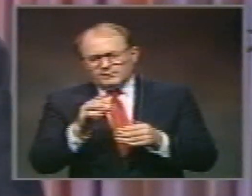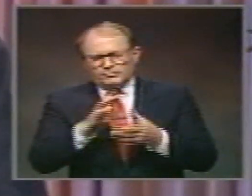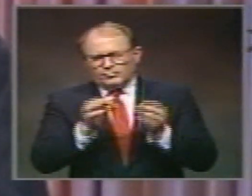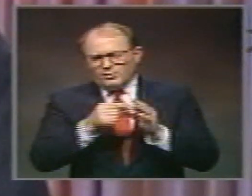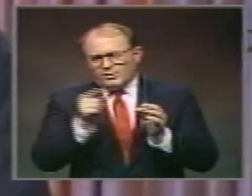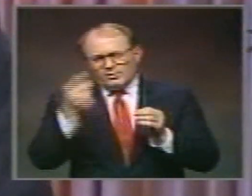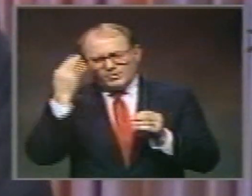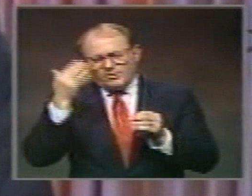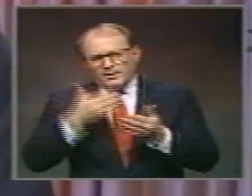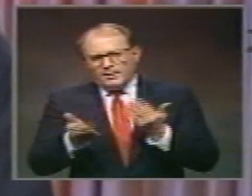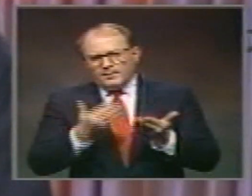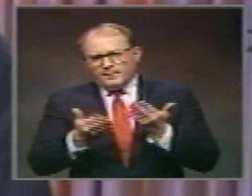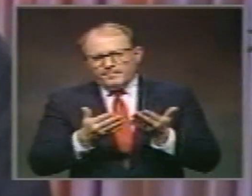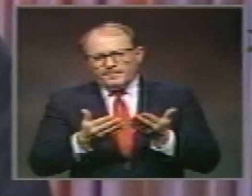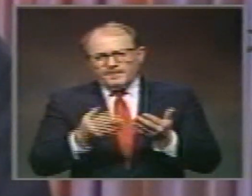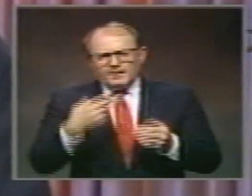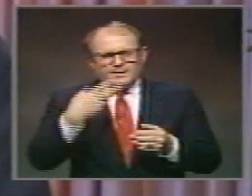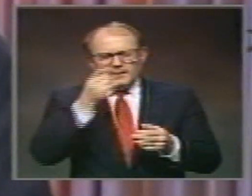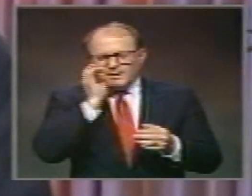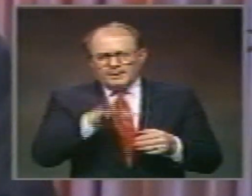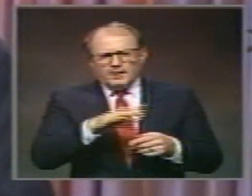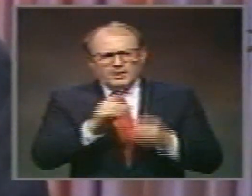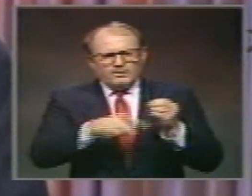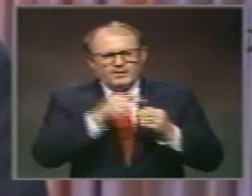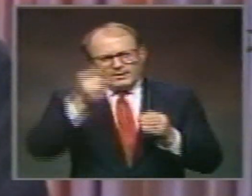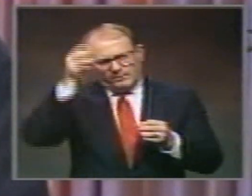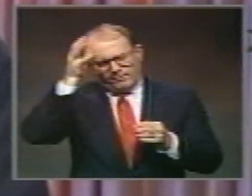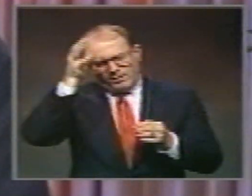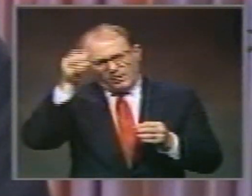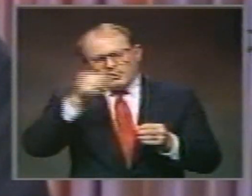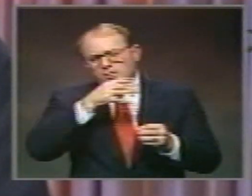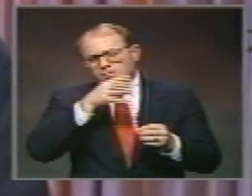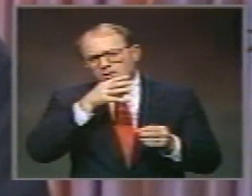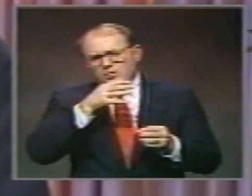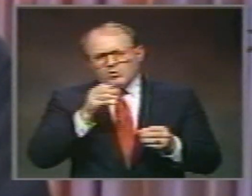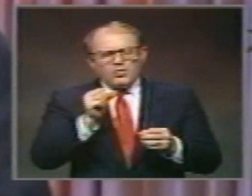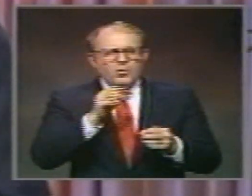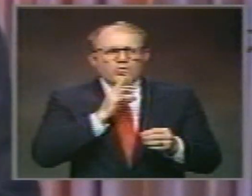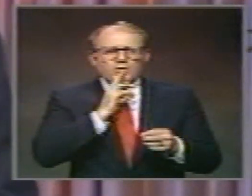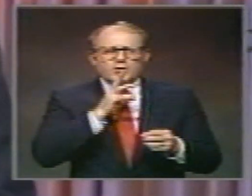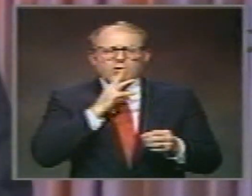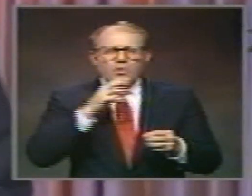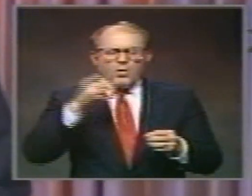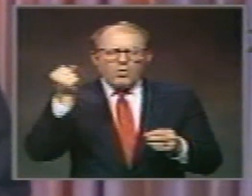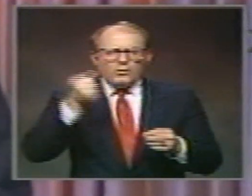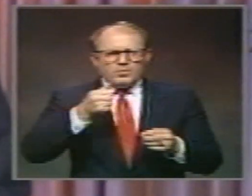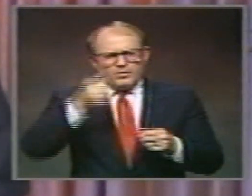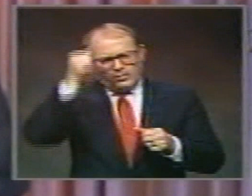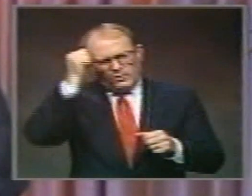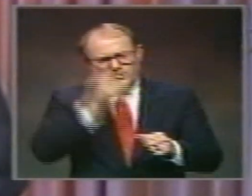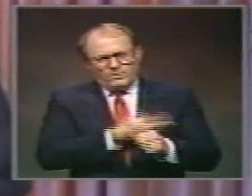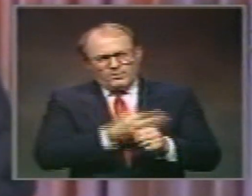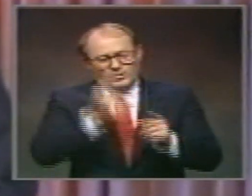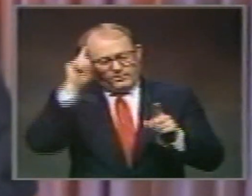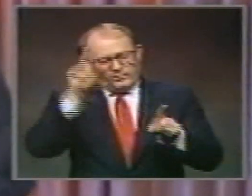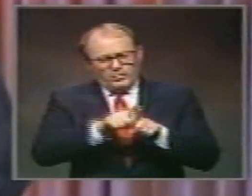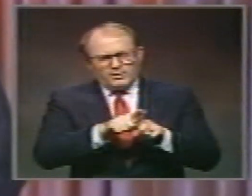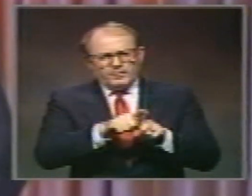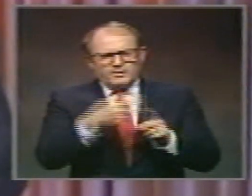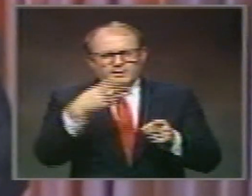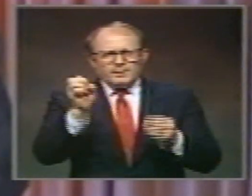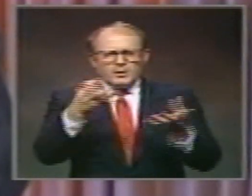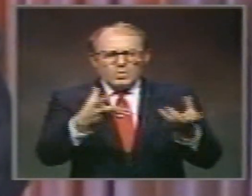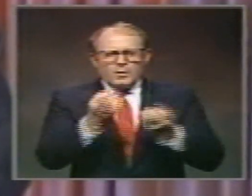cared nothing about his father and his mother or his older brother. What he wanted was the freedom that was